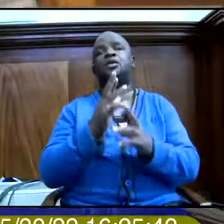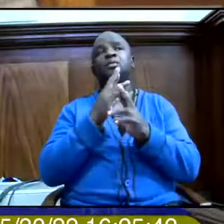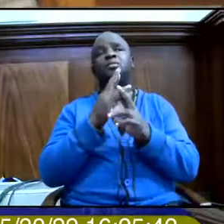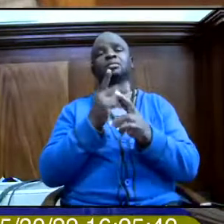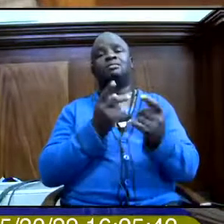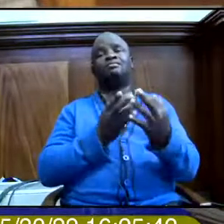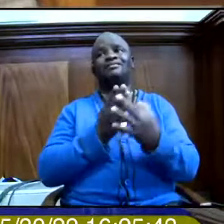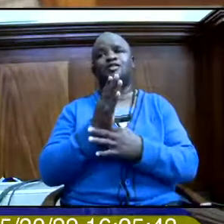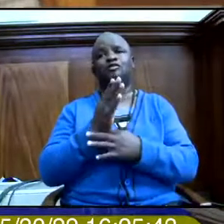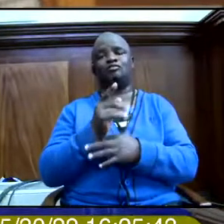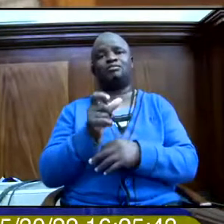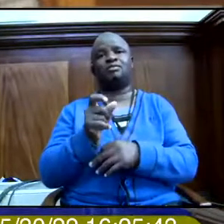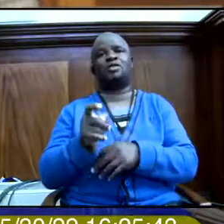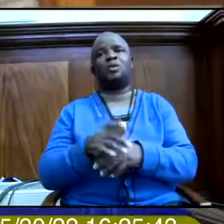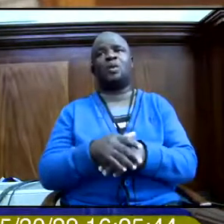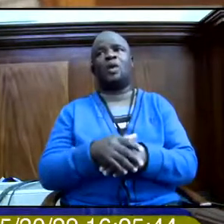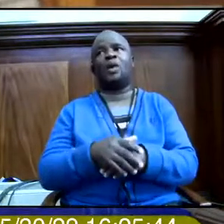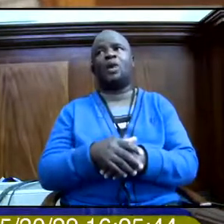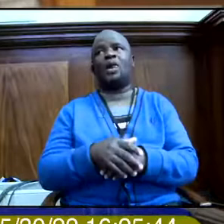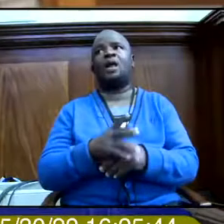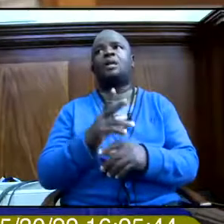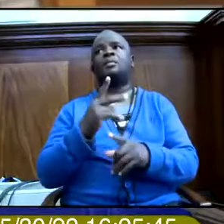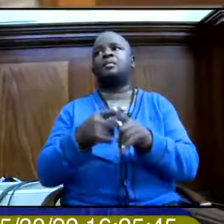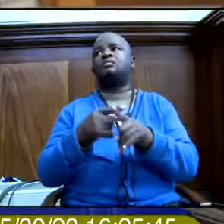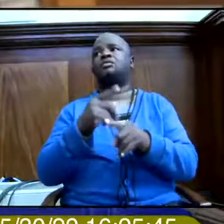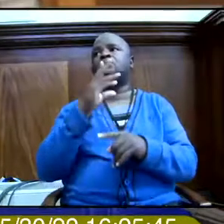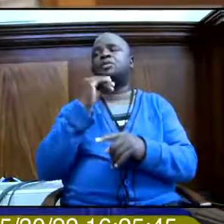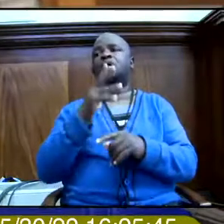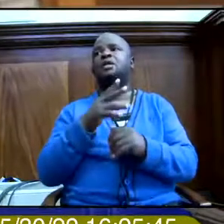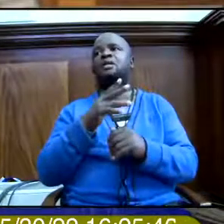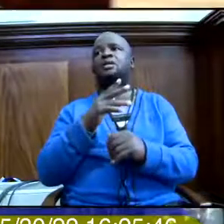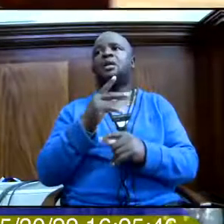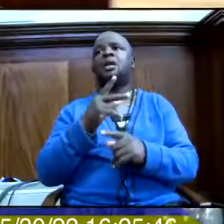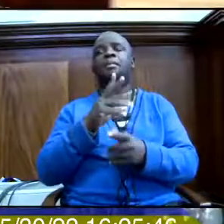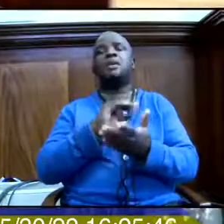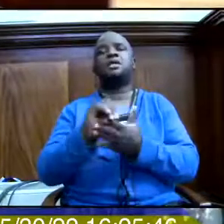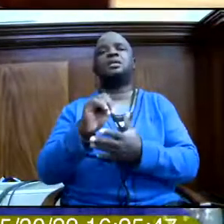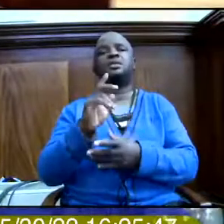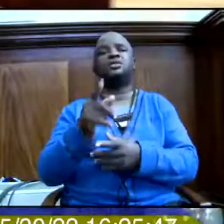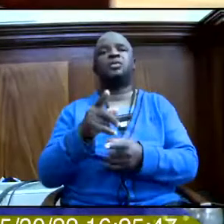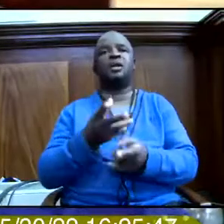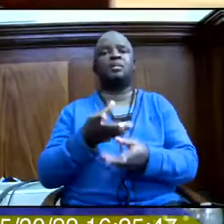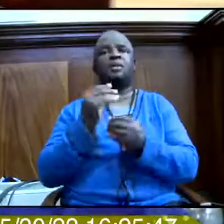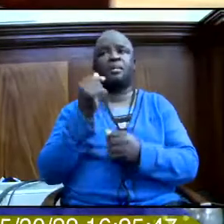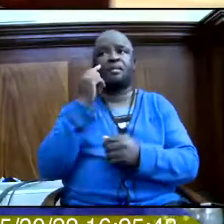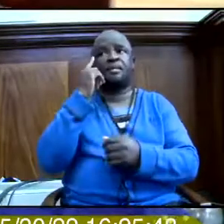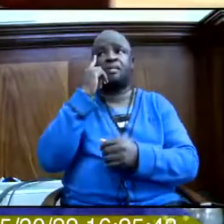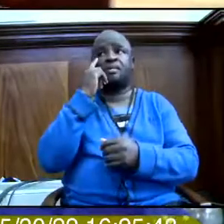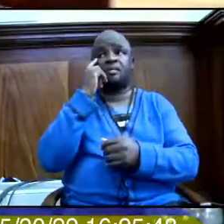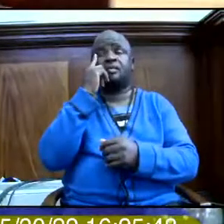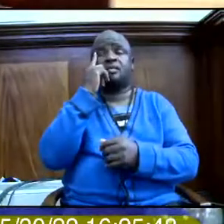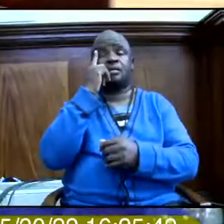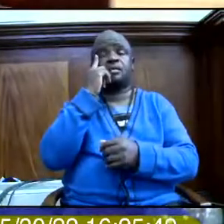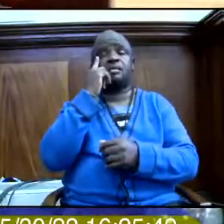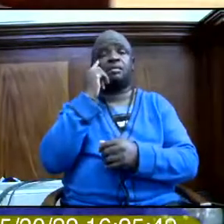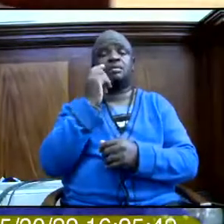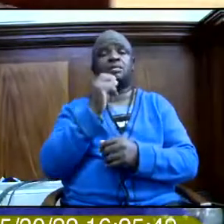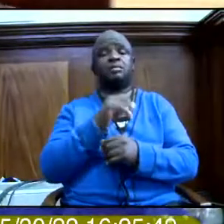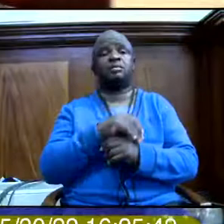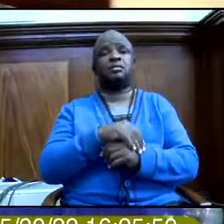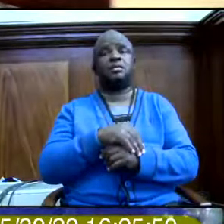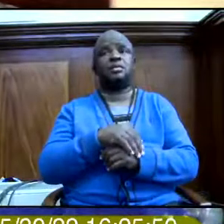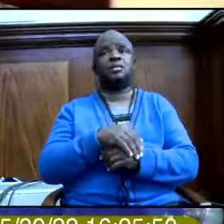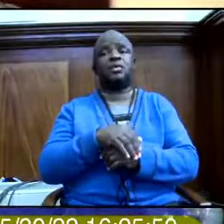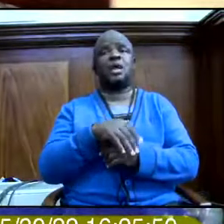through you and the madam speaker the message will be conveyed i had the